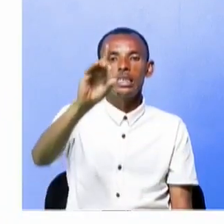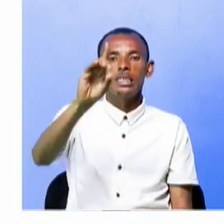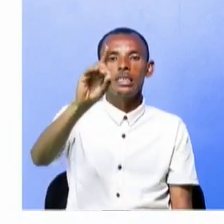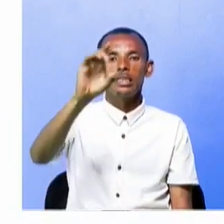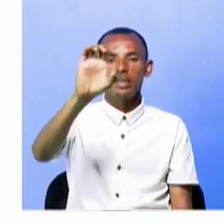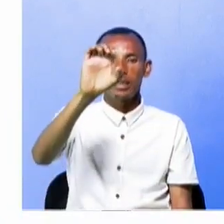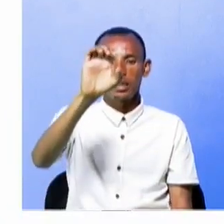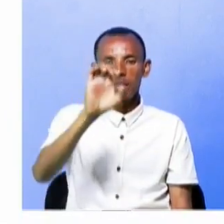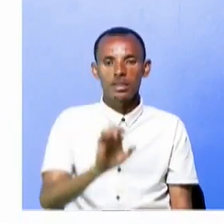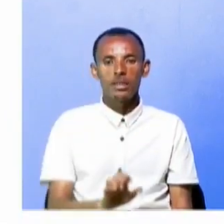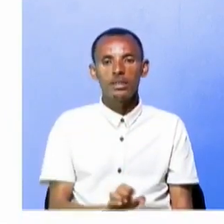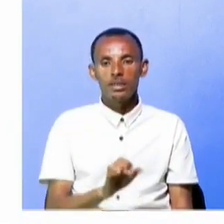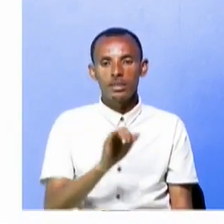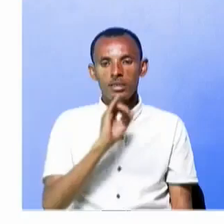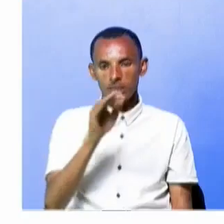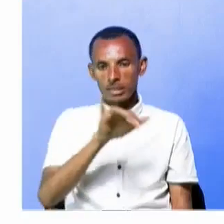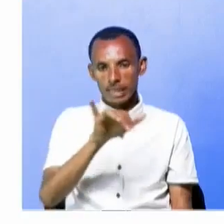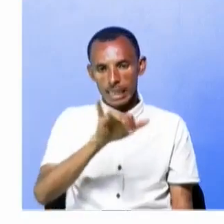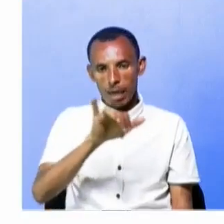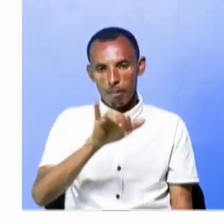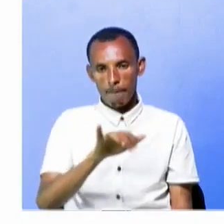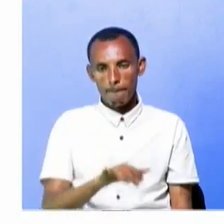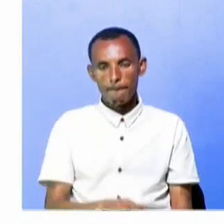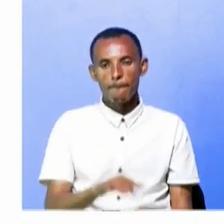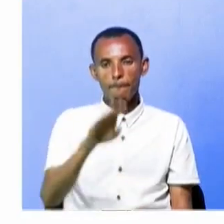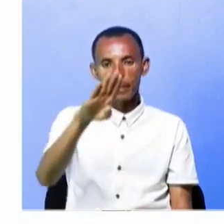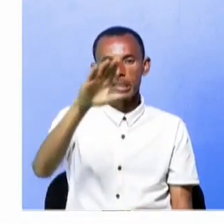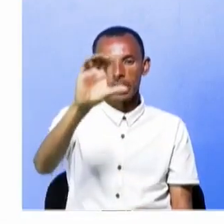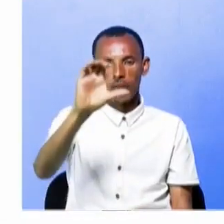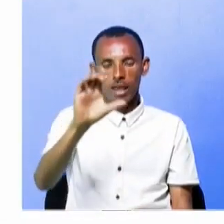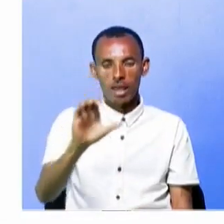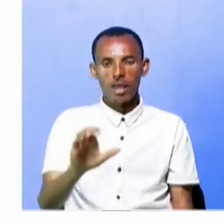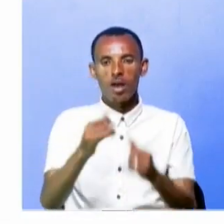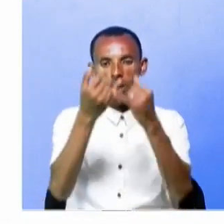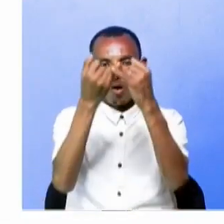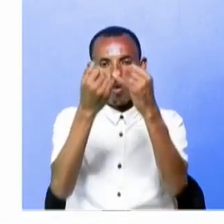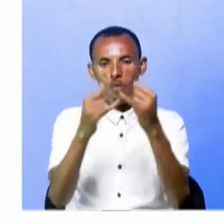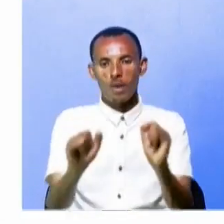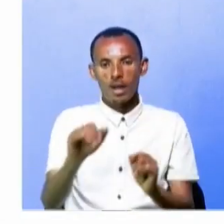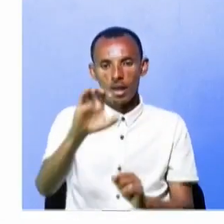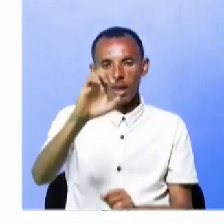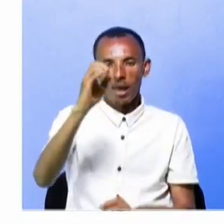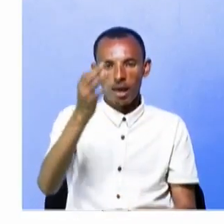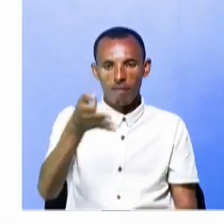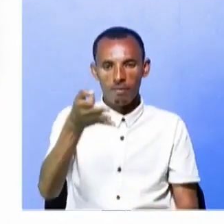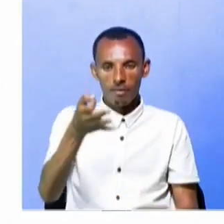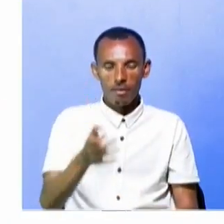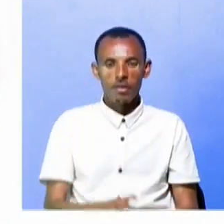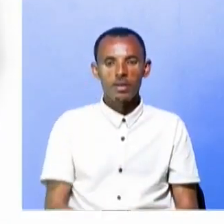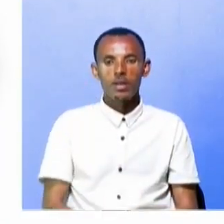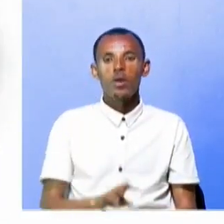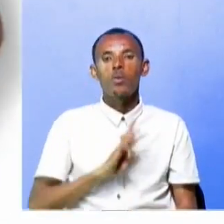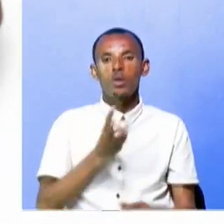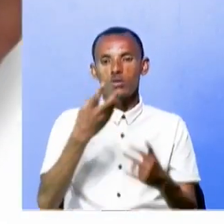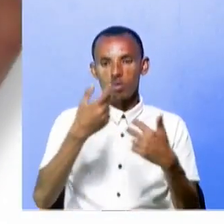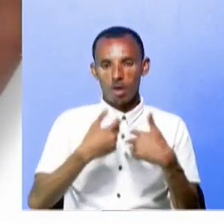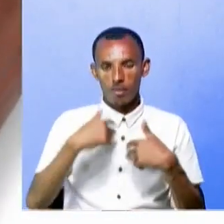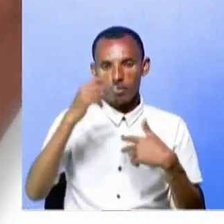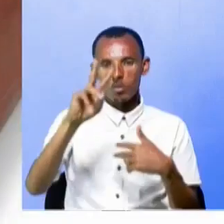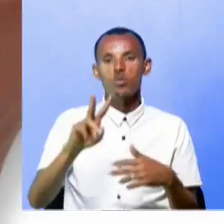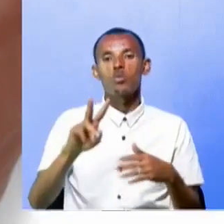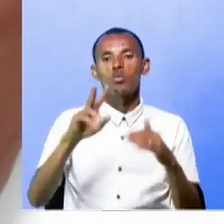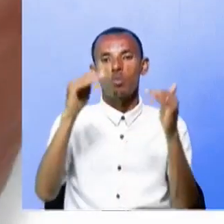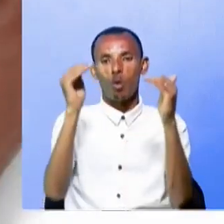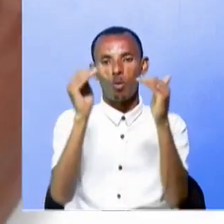DE is the same as BC over EF, okay, we need to have two